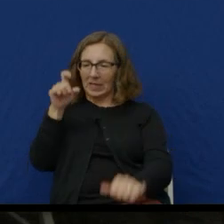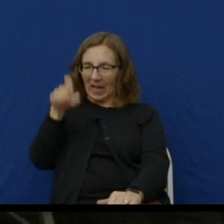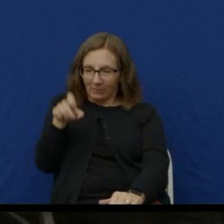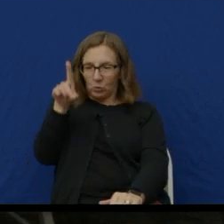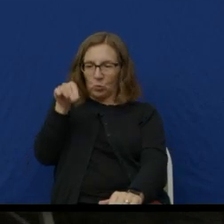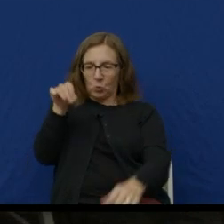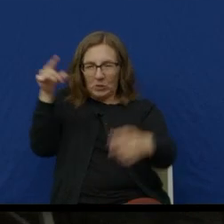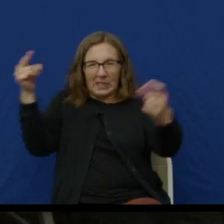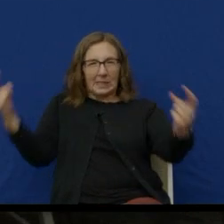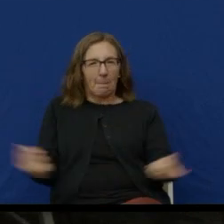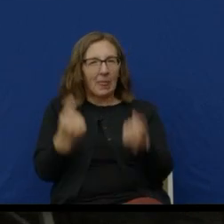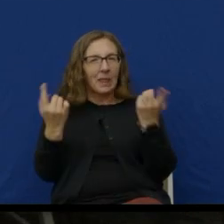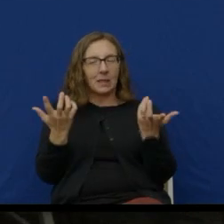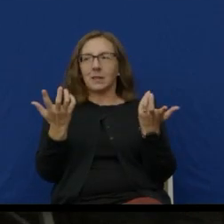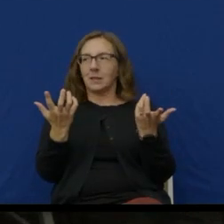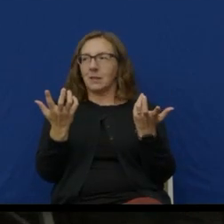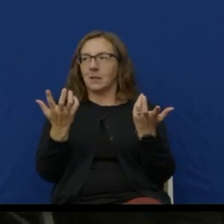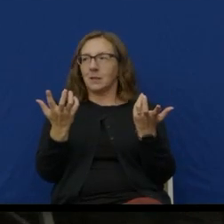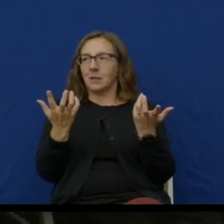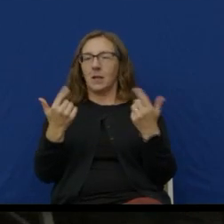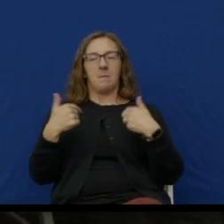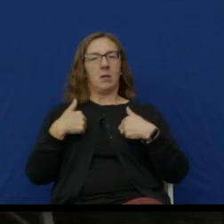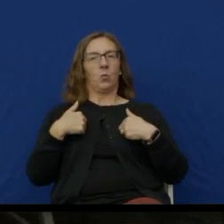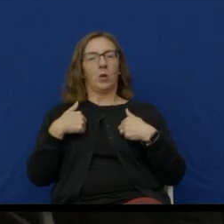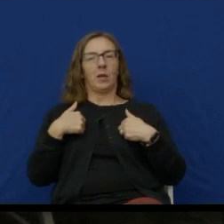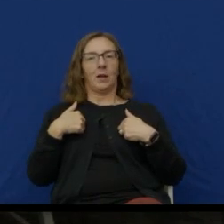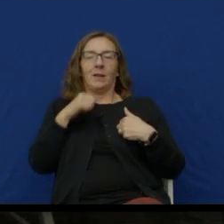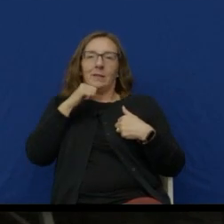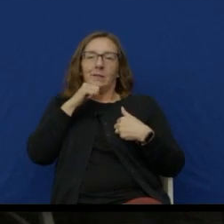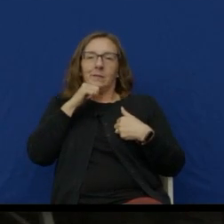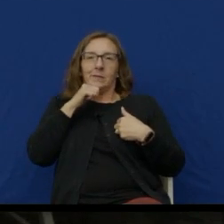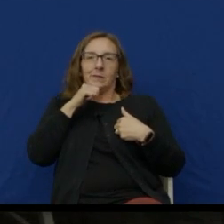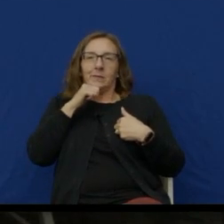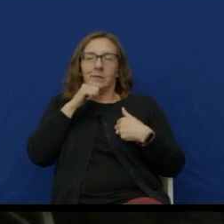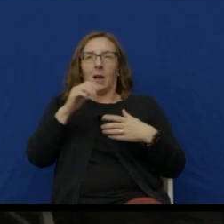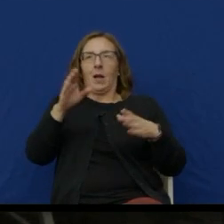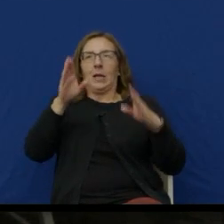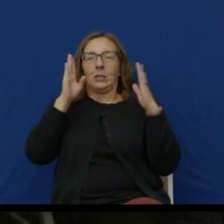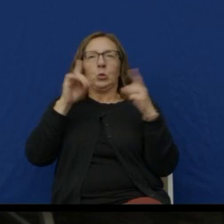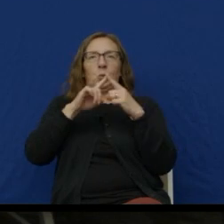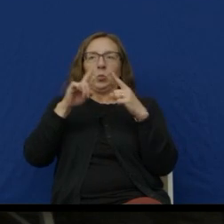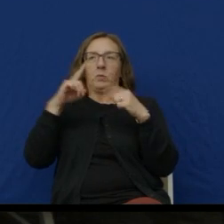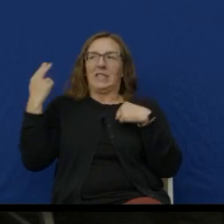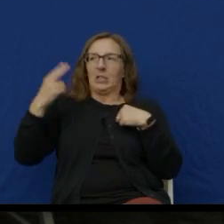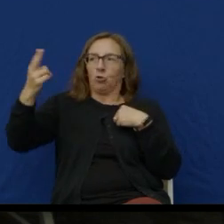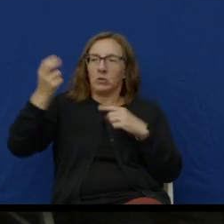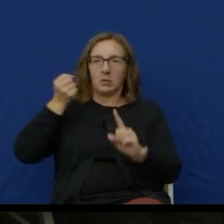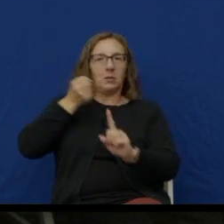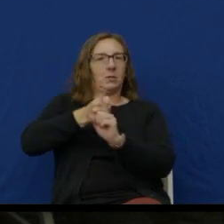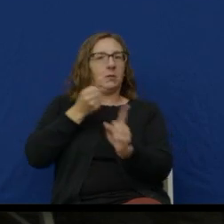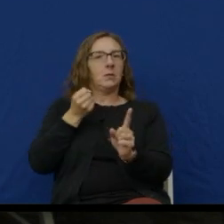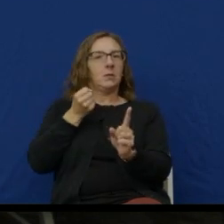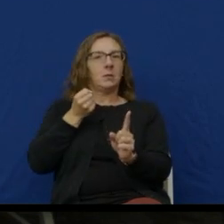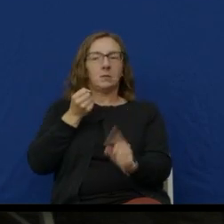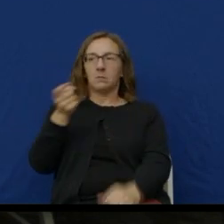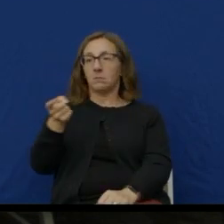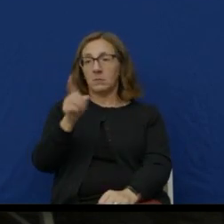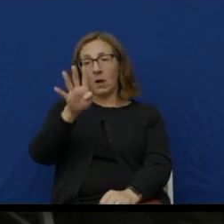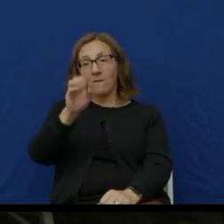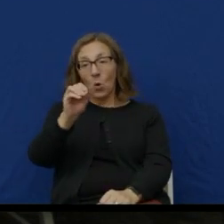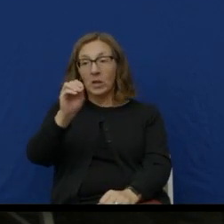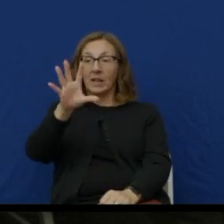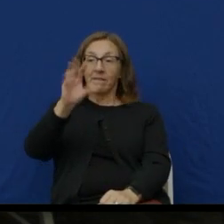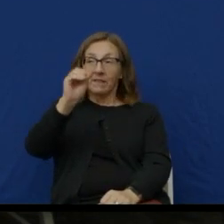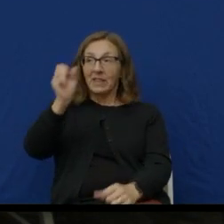it. We have deaf ears to the historical things that's occurred. I mean, you know, you've been in education 40 to 50 years. I've